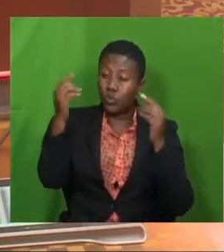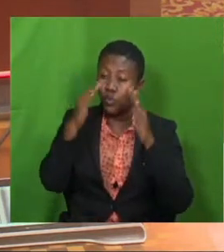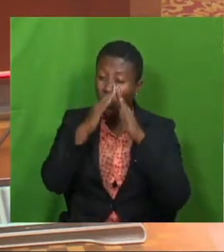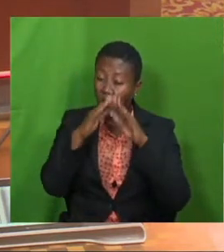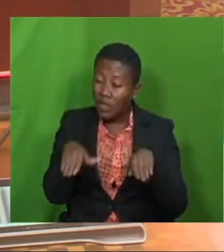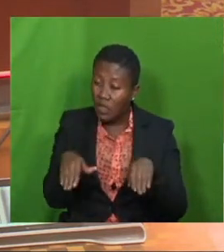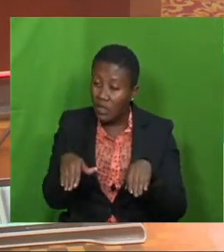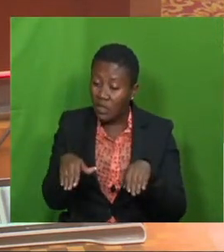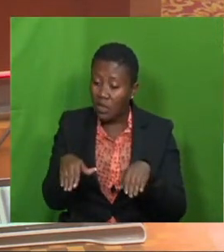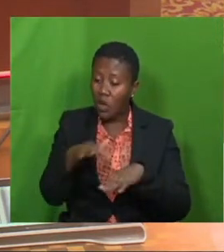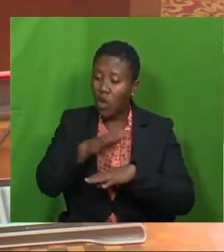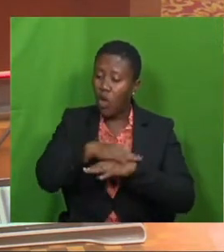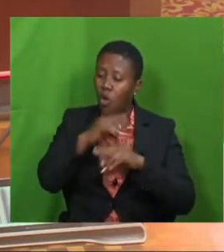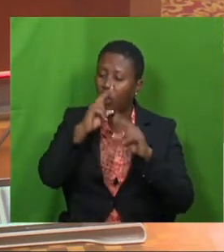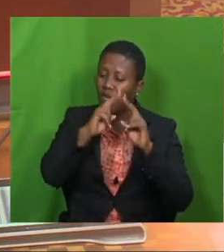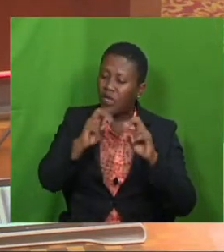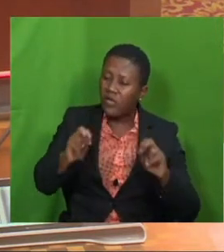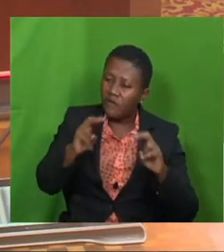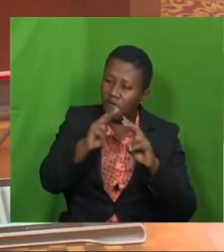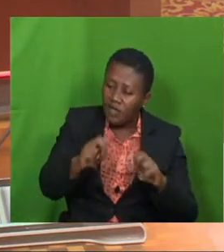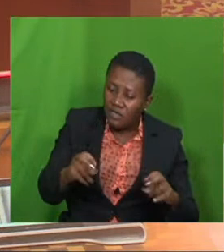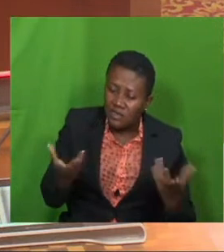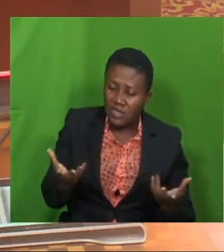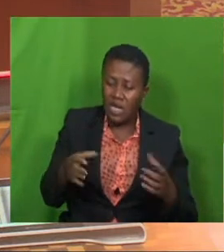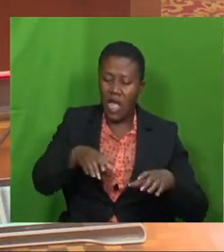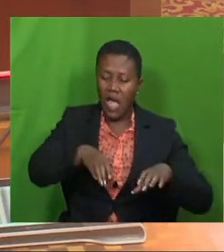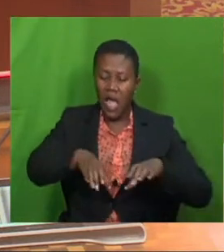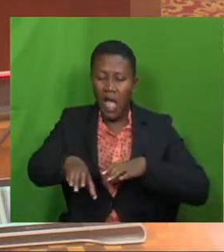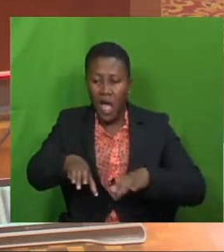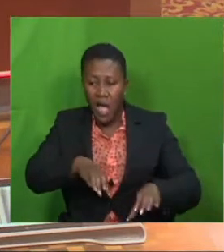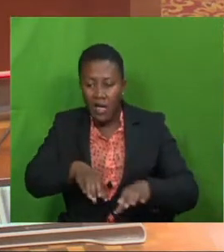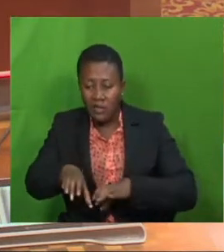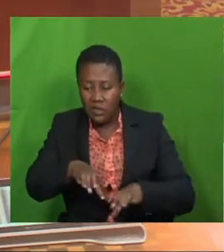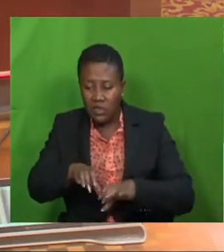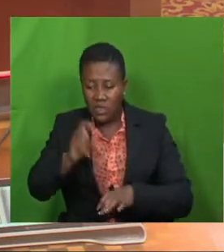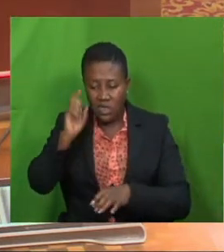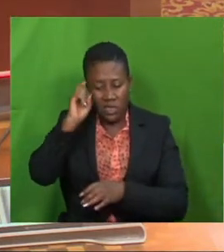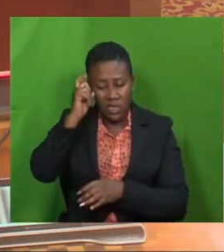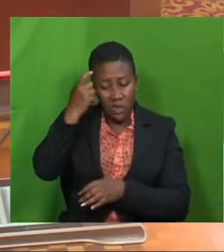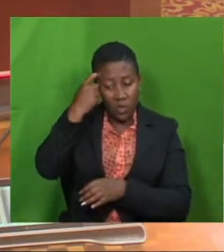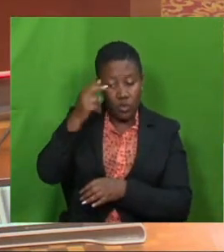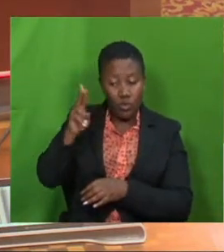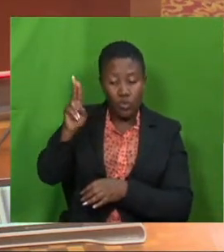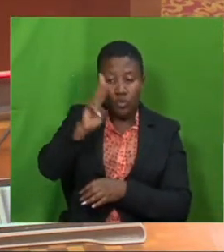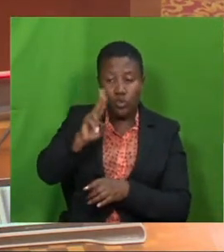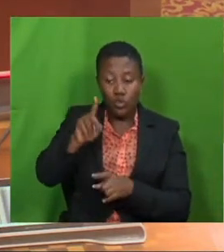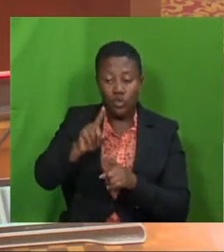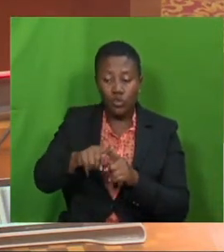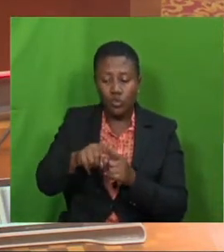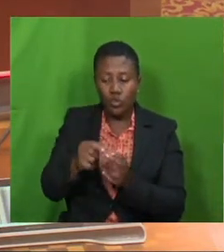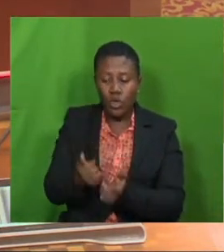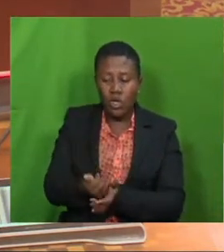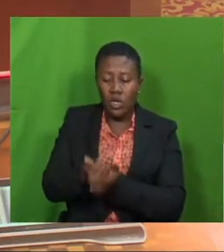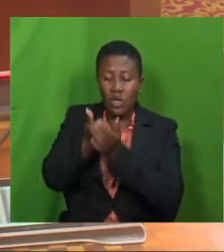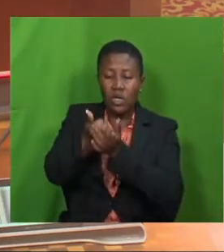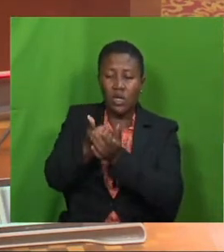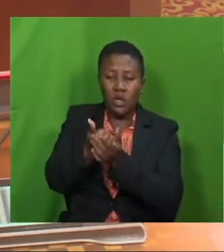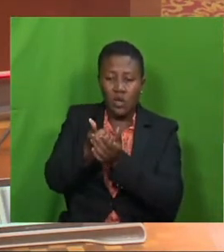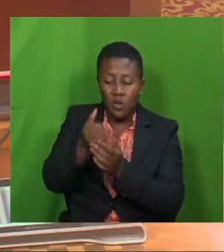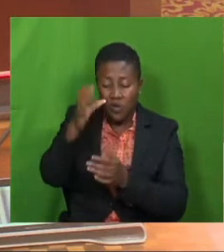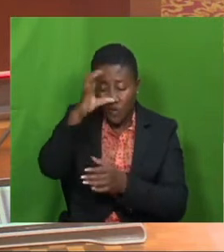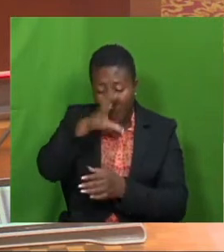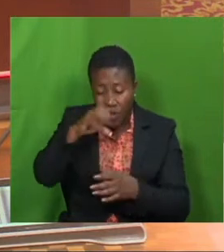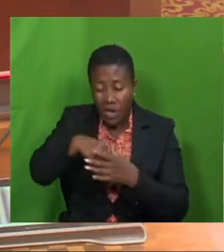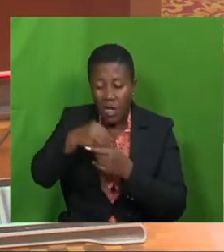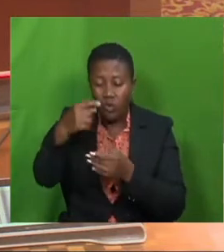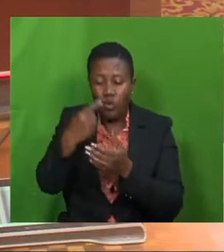preliminary investigations and actions taken by the government to mitigate the devastating effect of the explosion on the